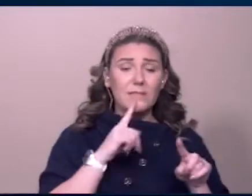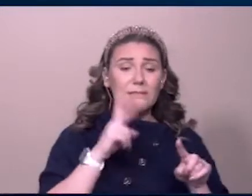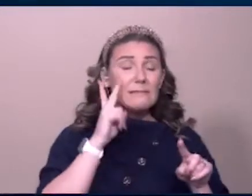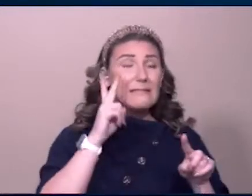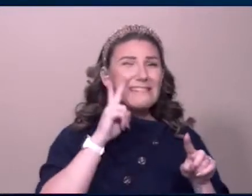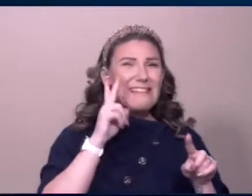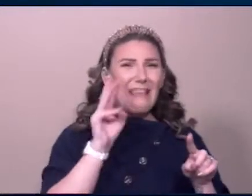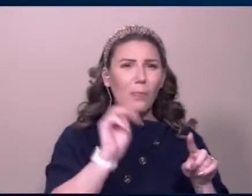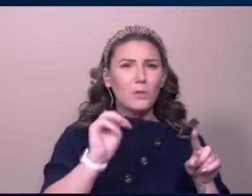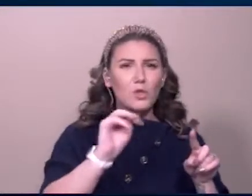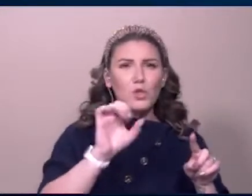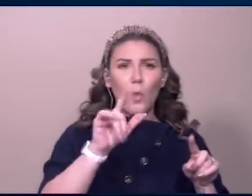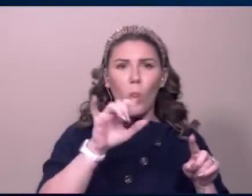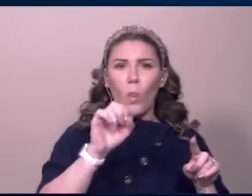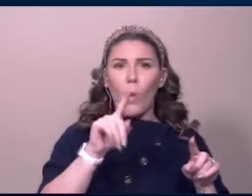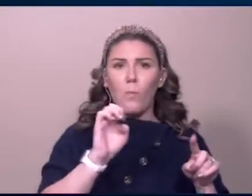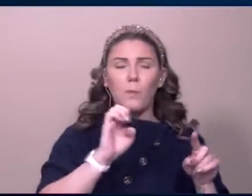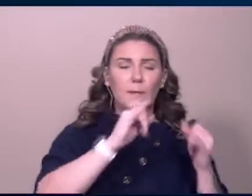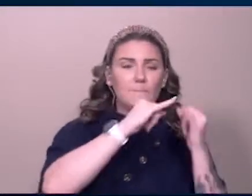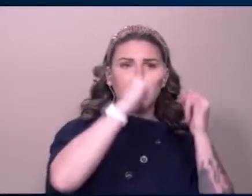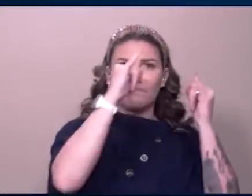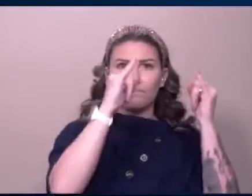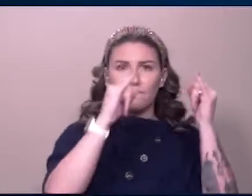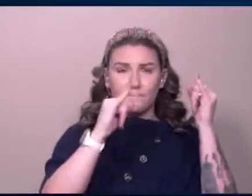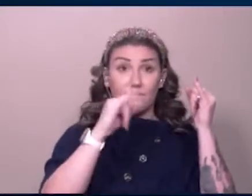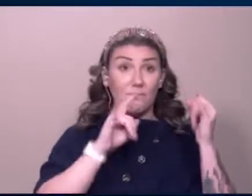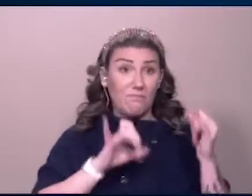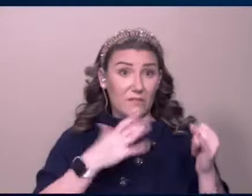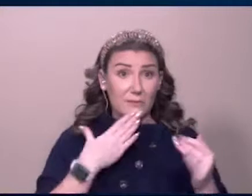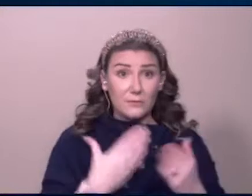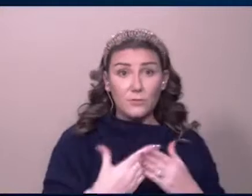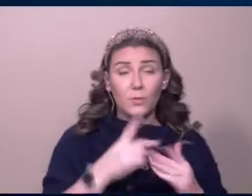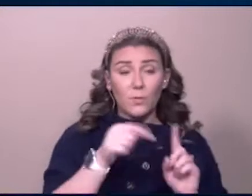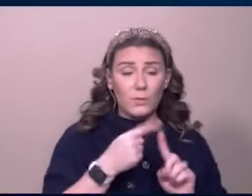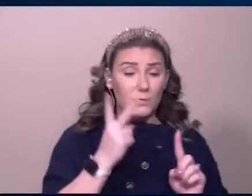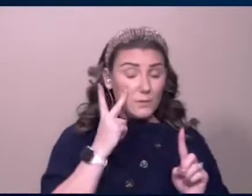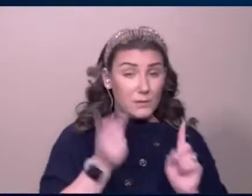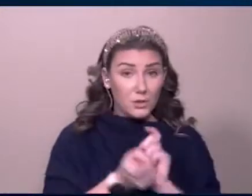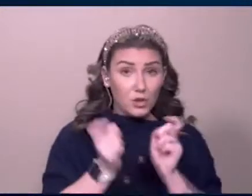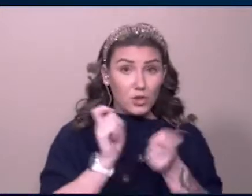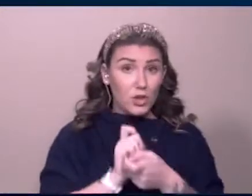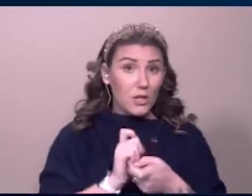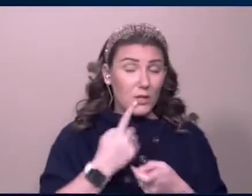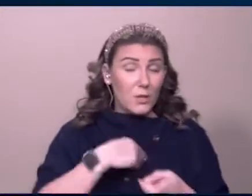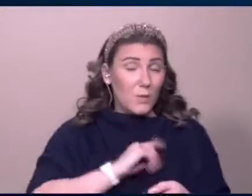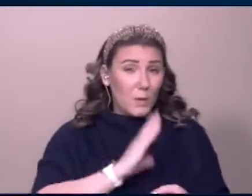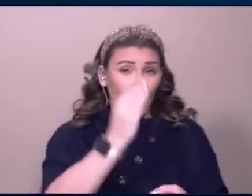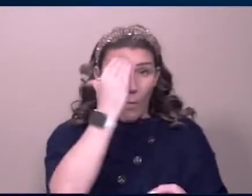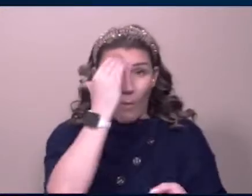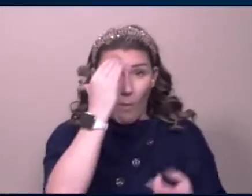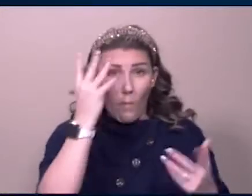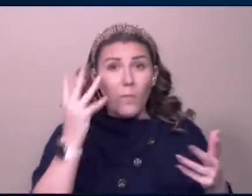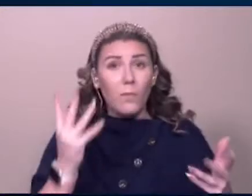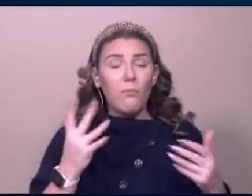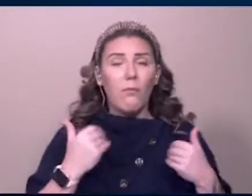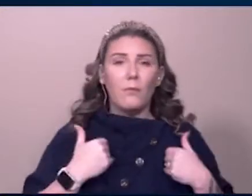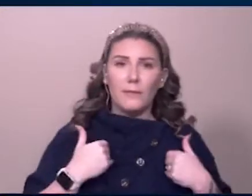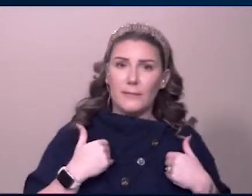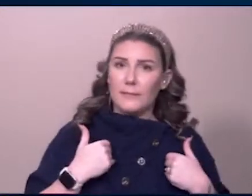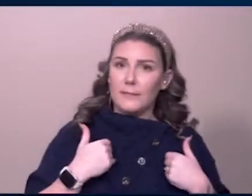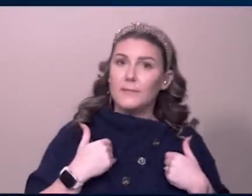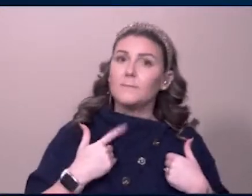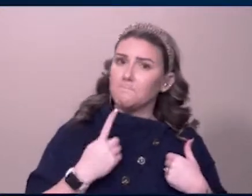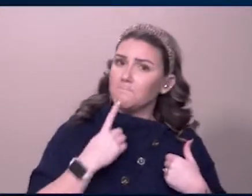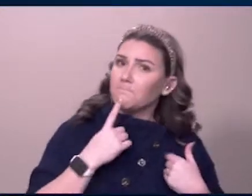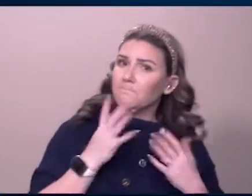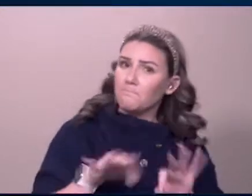downward and promising. Again, when we see this kind of a change, we know that there is significance to it and that